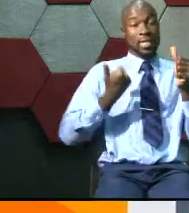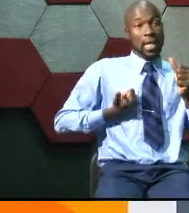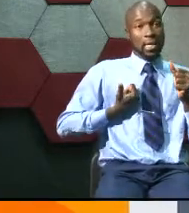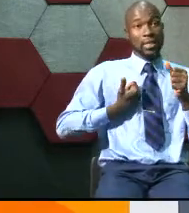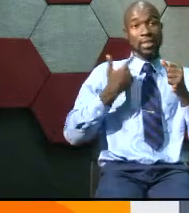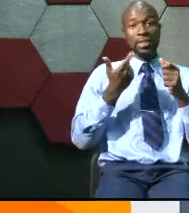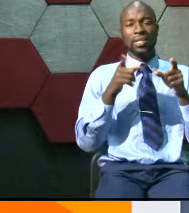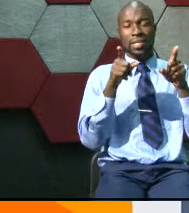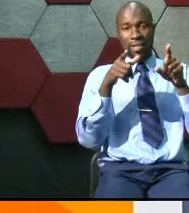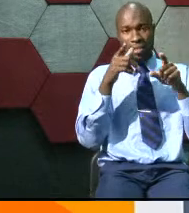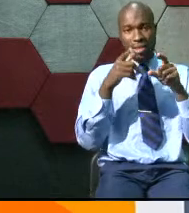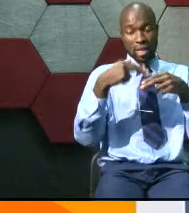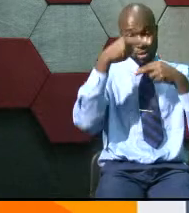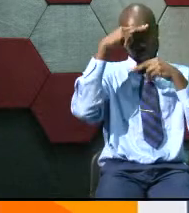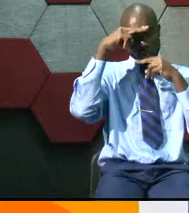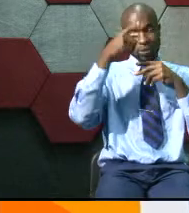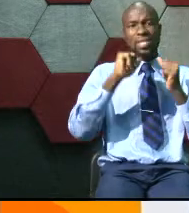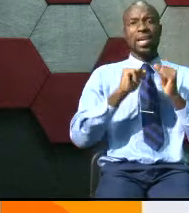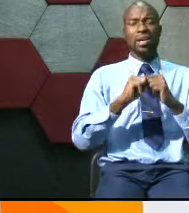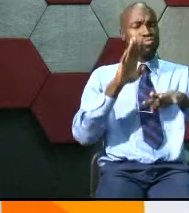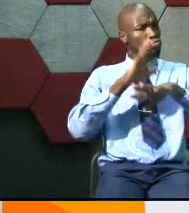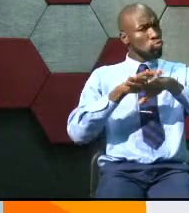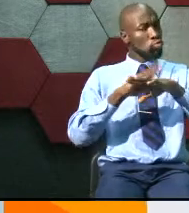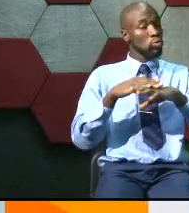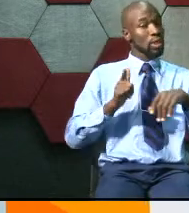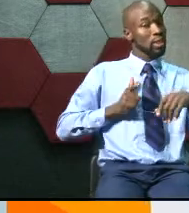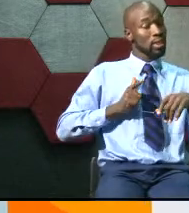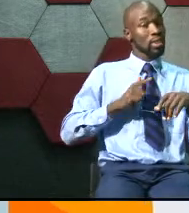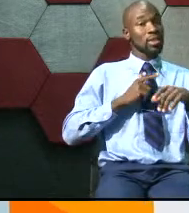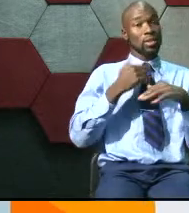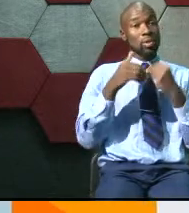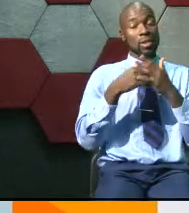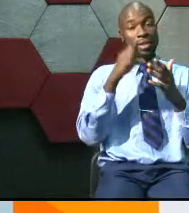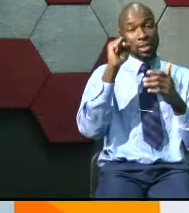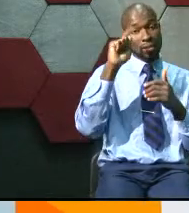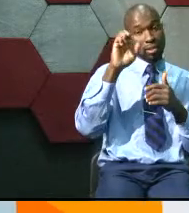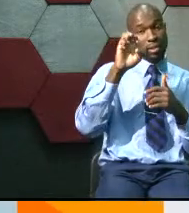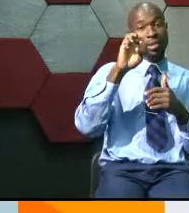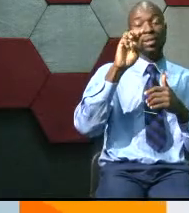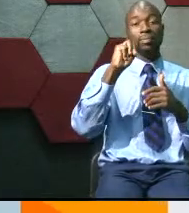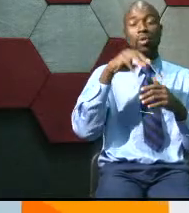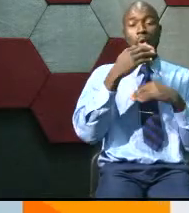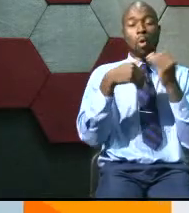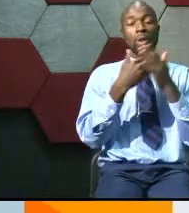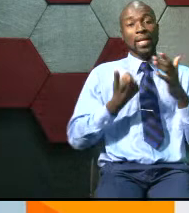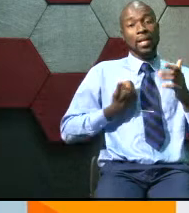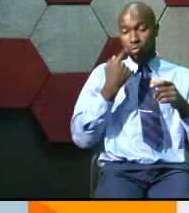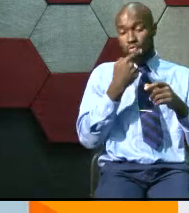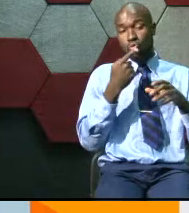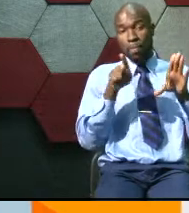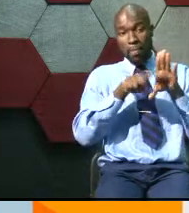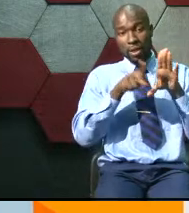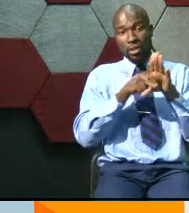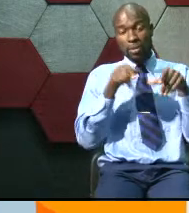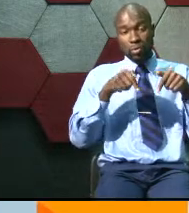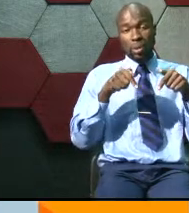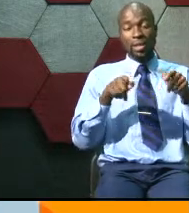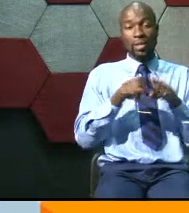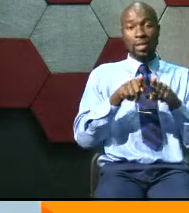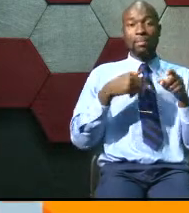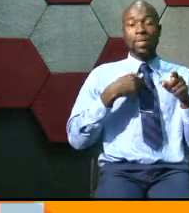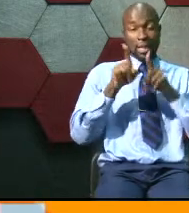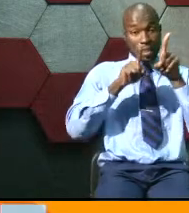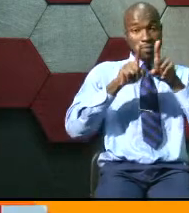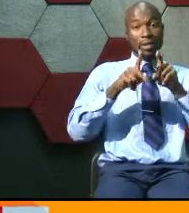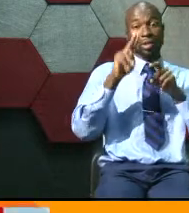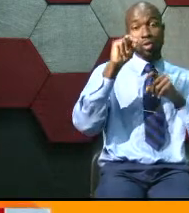lovely ladies. They're passionate about STEM and science, as all girls are who are participating today. I've also been to Nkoroi, and the school